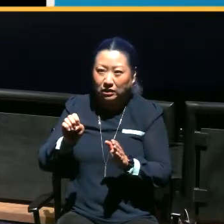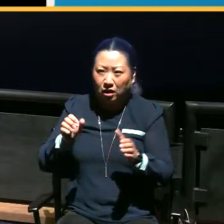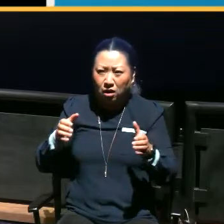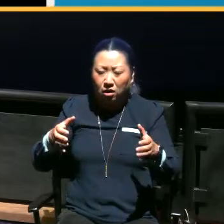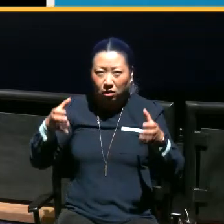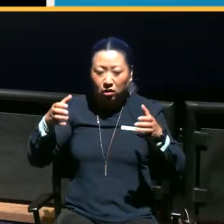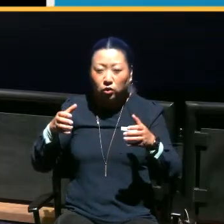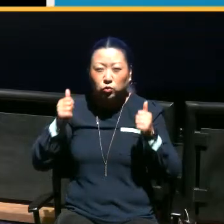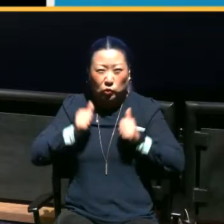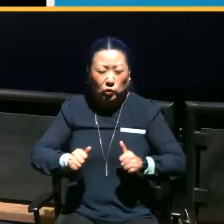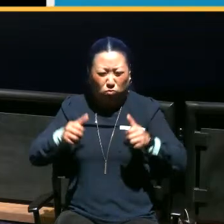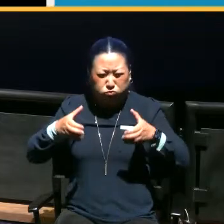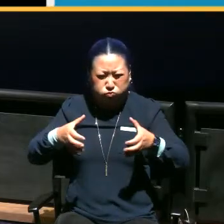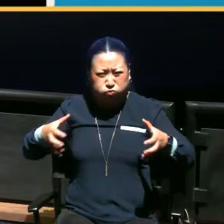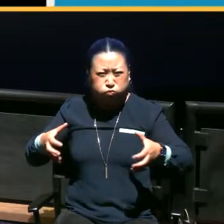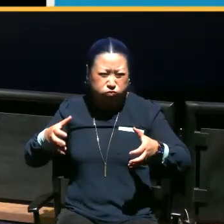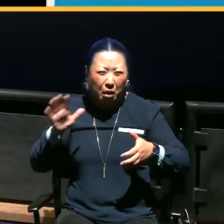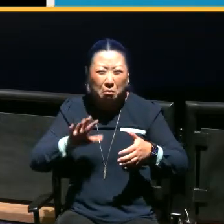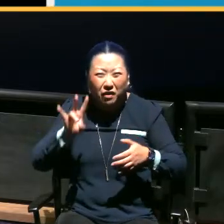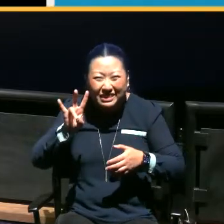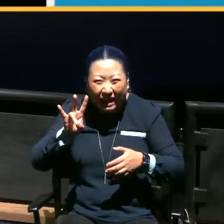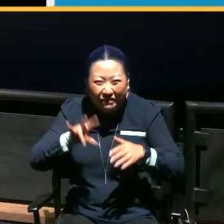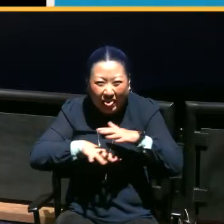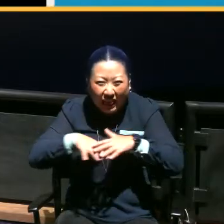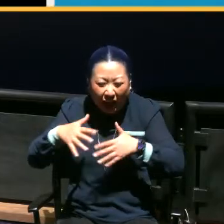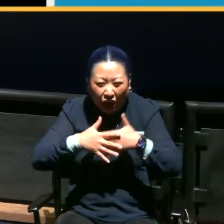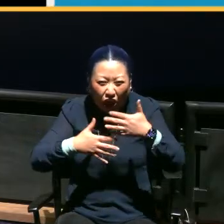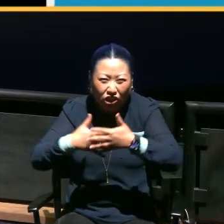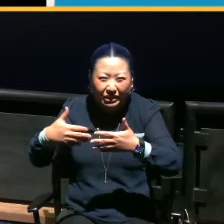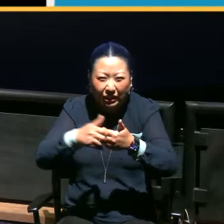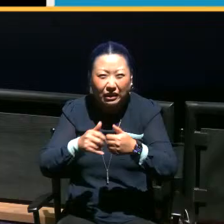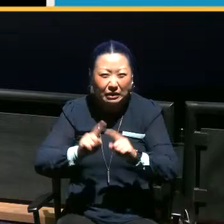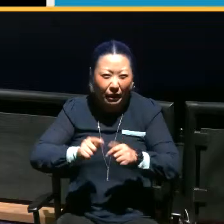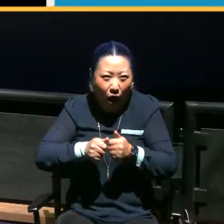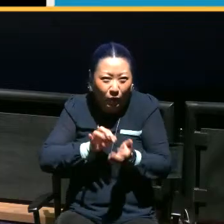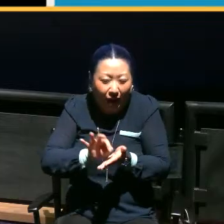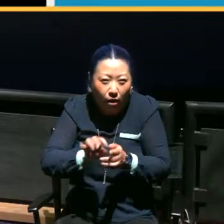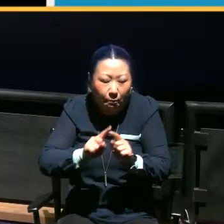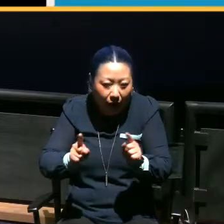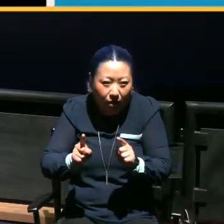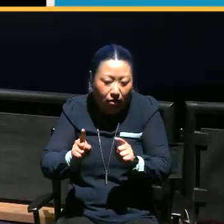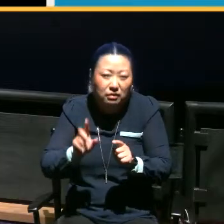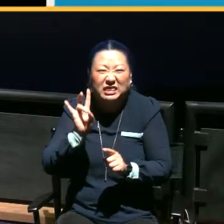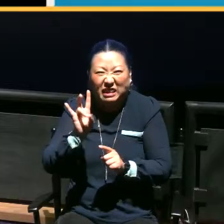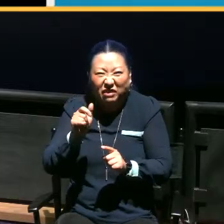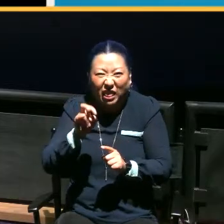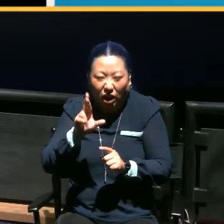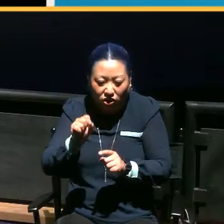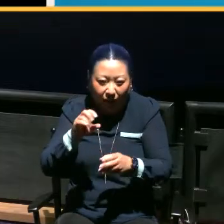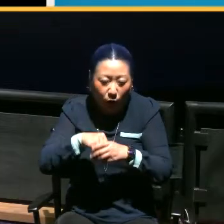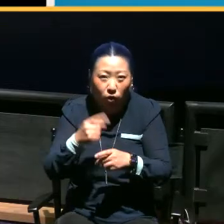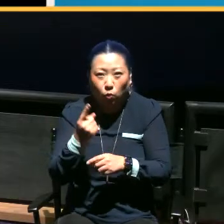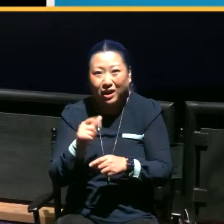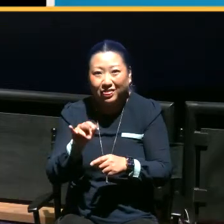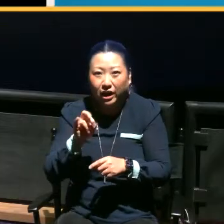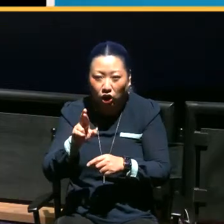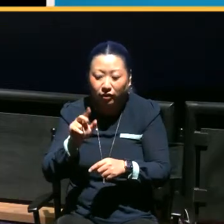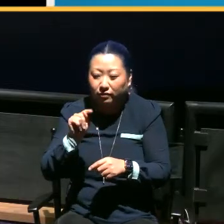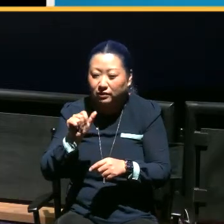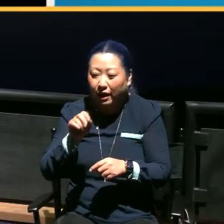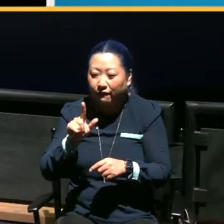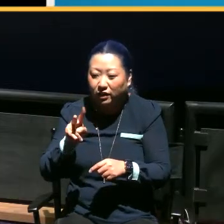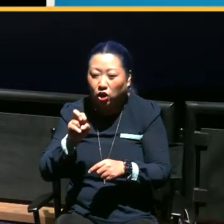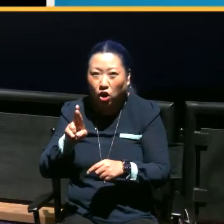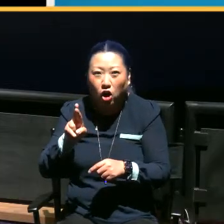suit. It has about 7 layers. Depends how you count, but let's go with 7 layers, including a layer of Kevlar, which is protective material,